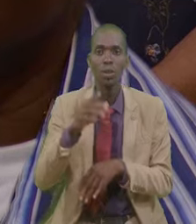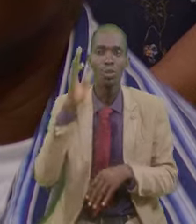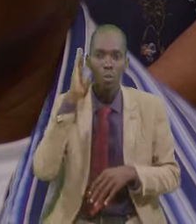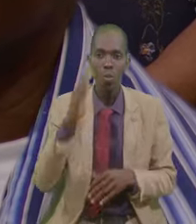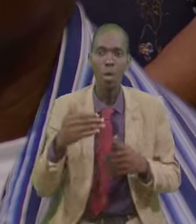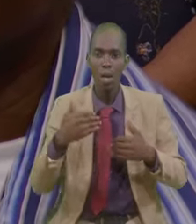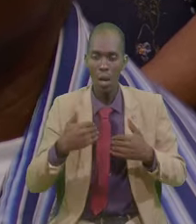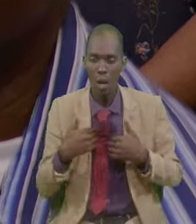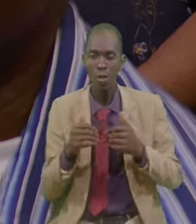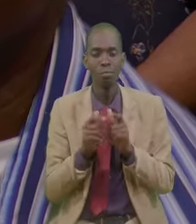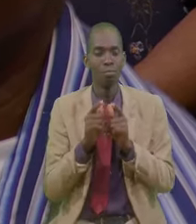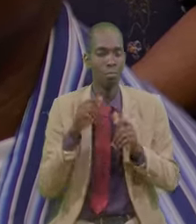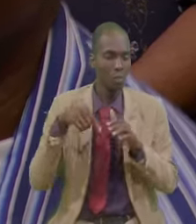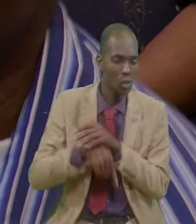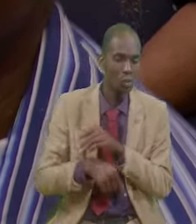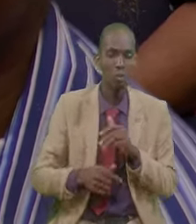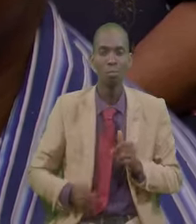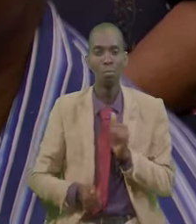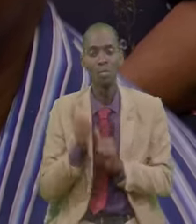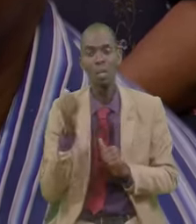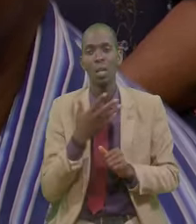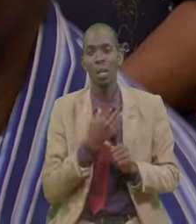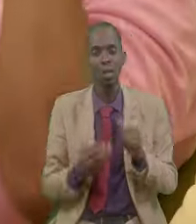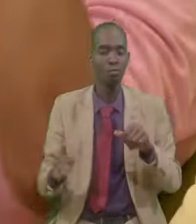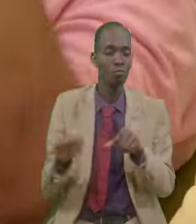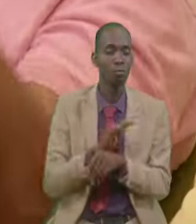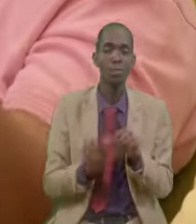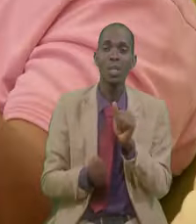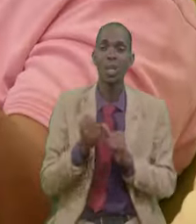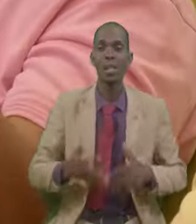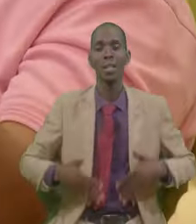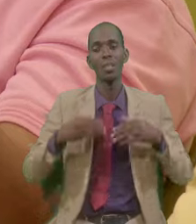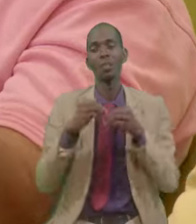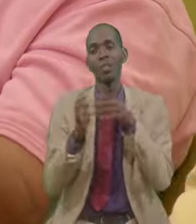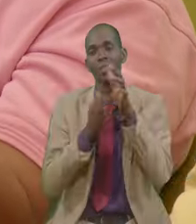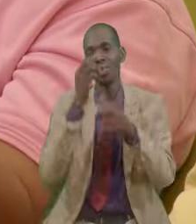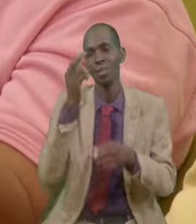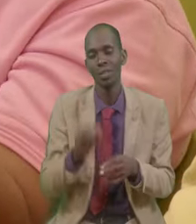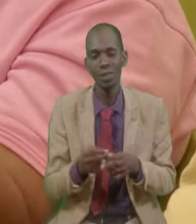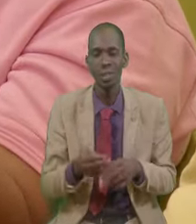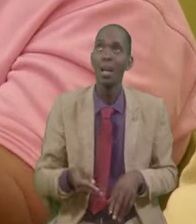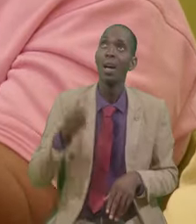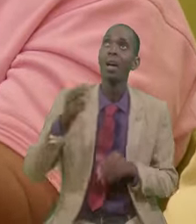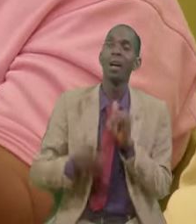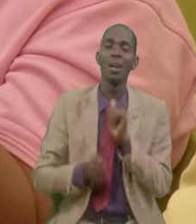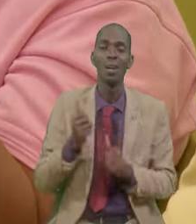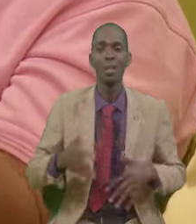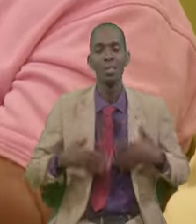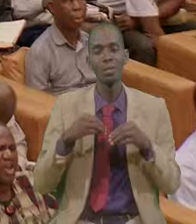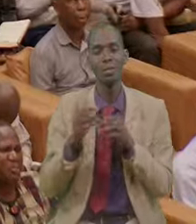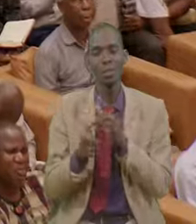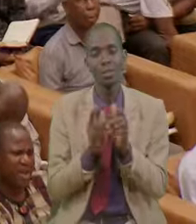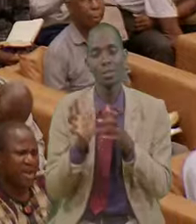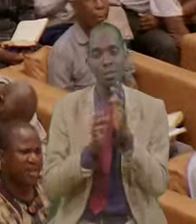life, deeper life, fuller life in Jesus' name. Higher life, greater